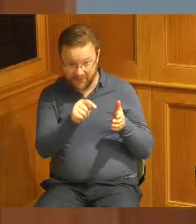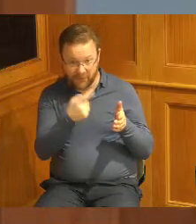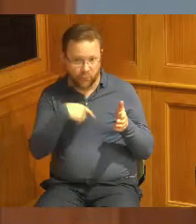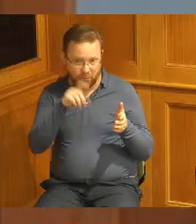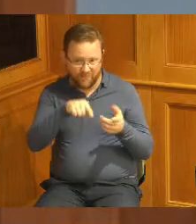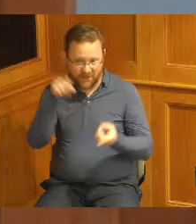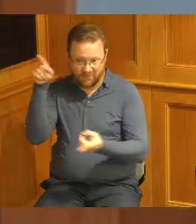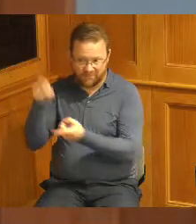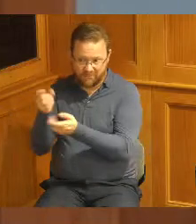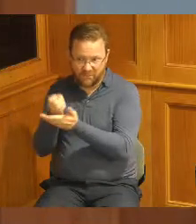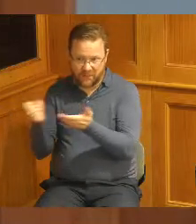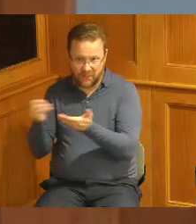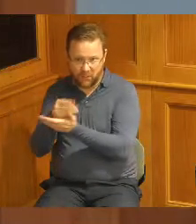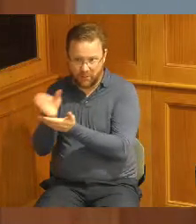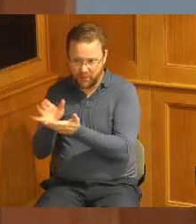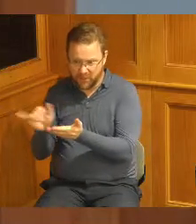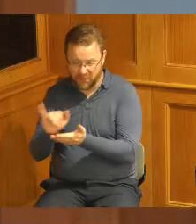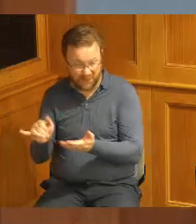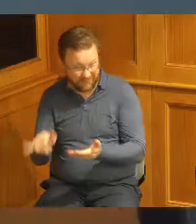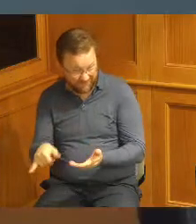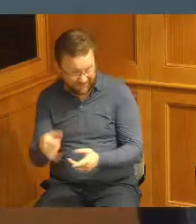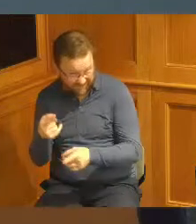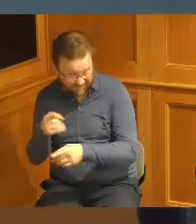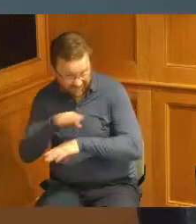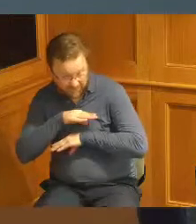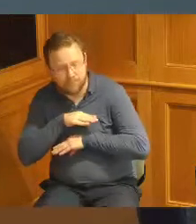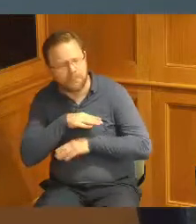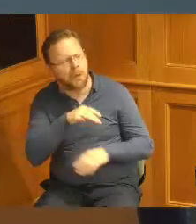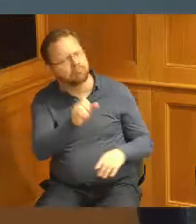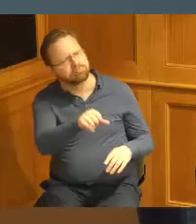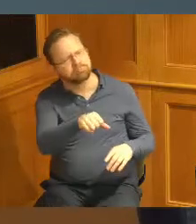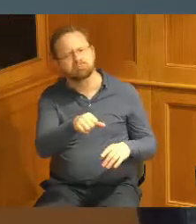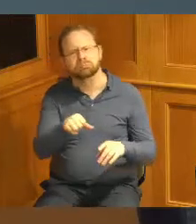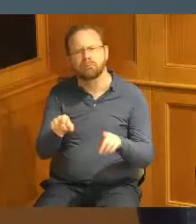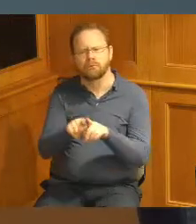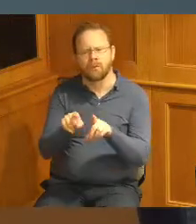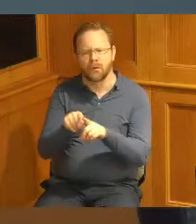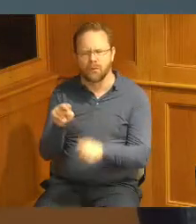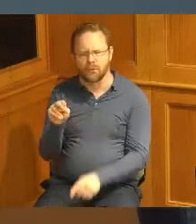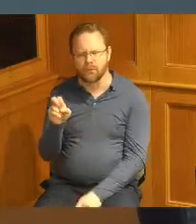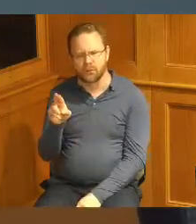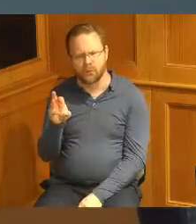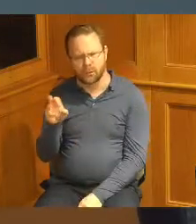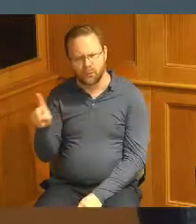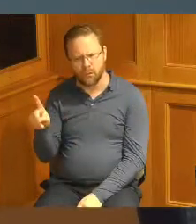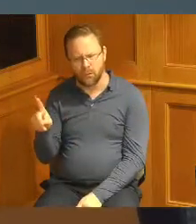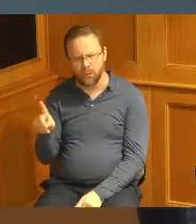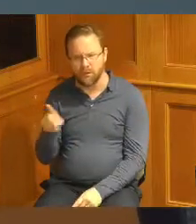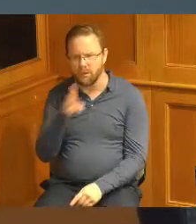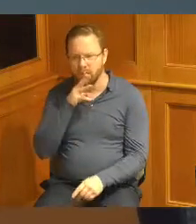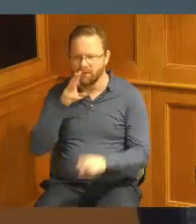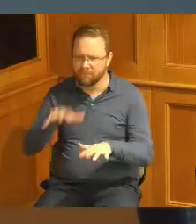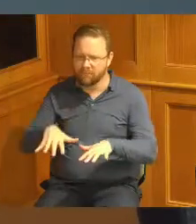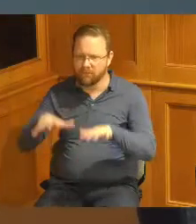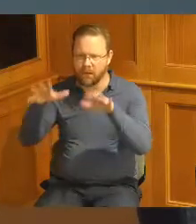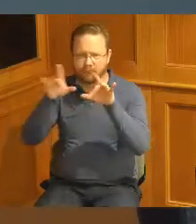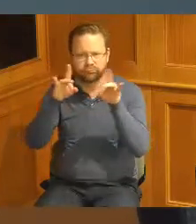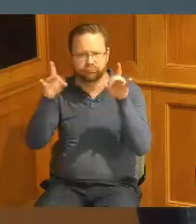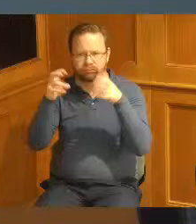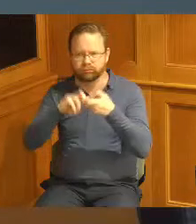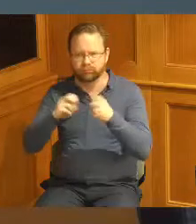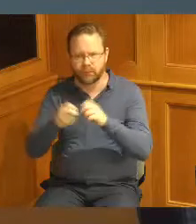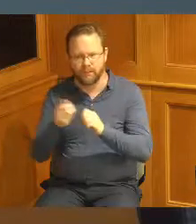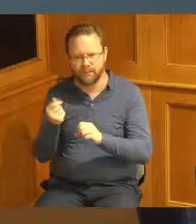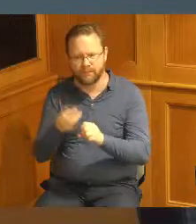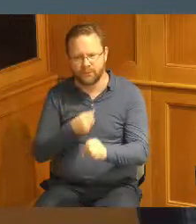Does that answer your question? Yeah, it does somewhat. And I know that Norwood had a very significant flooding issue a couple of years